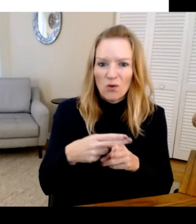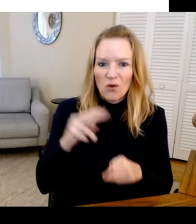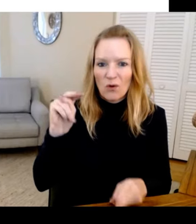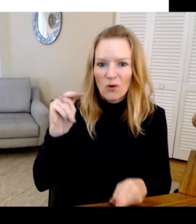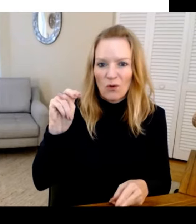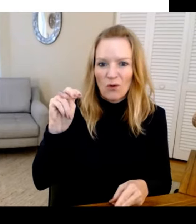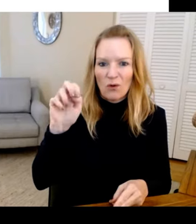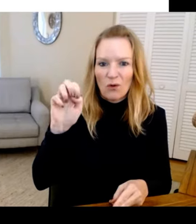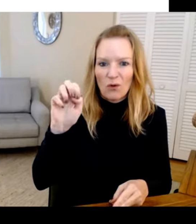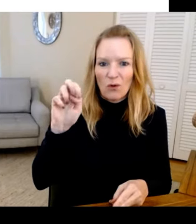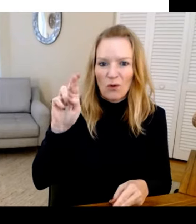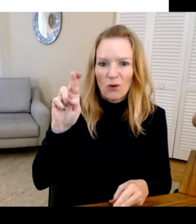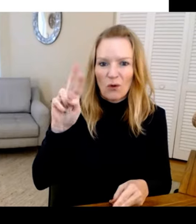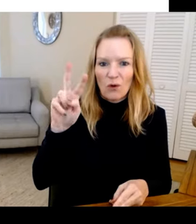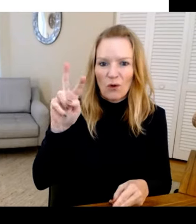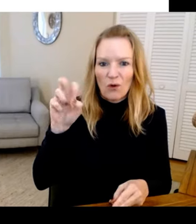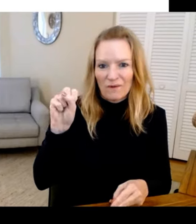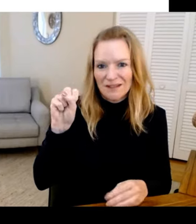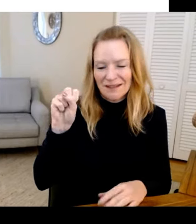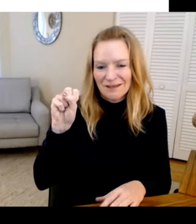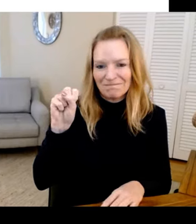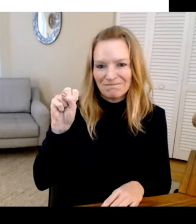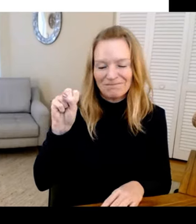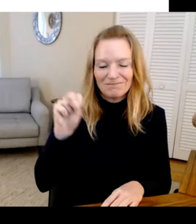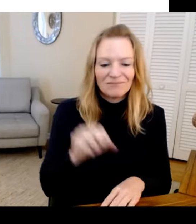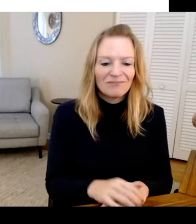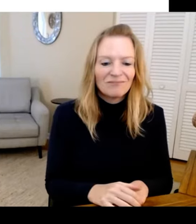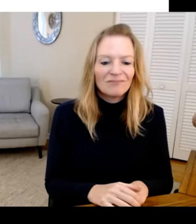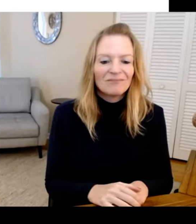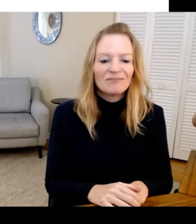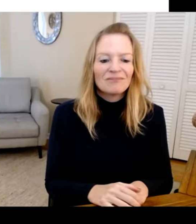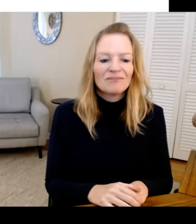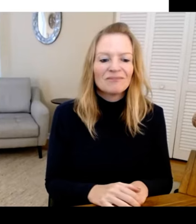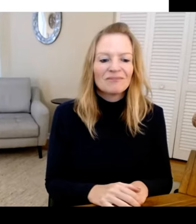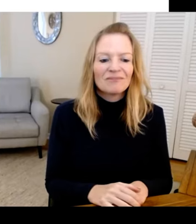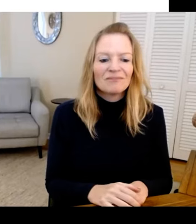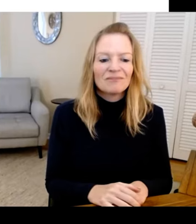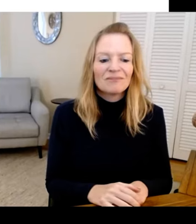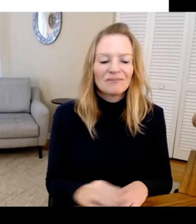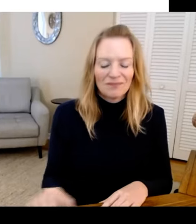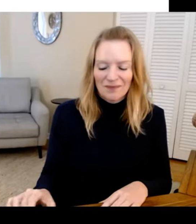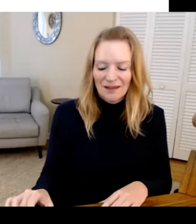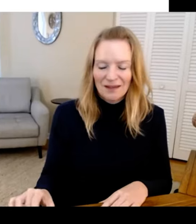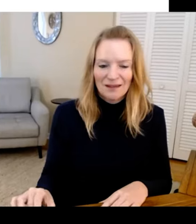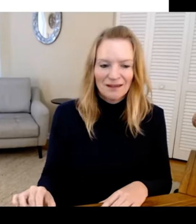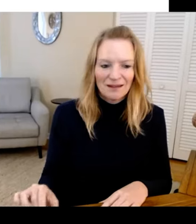that go throughout the body. Those are called your nerves.